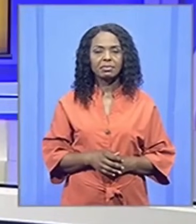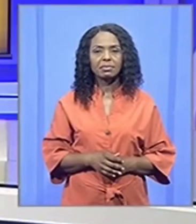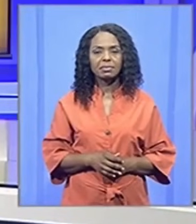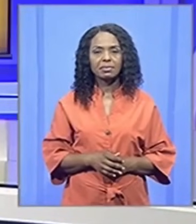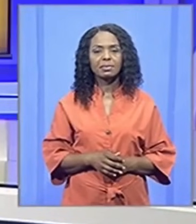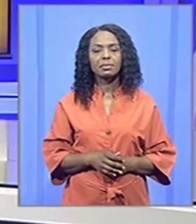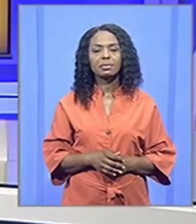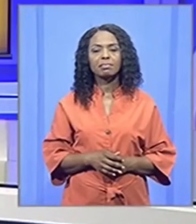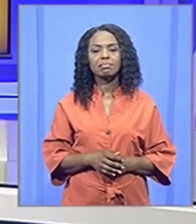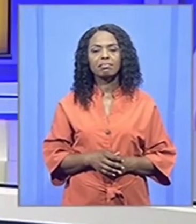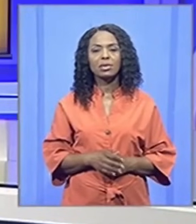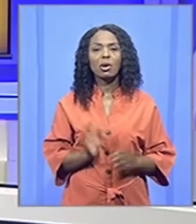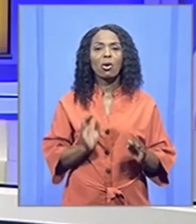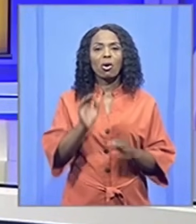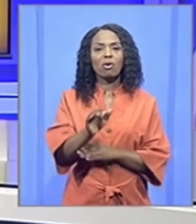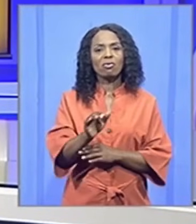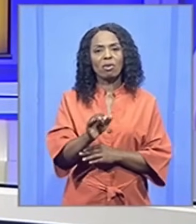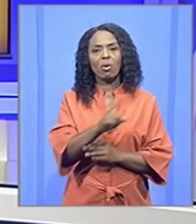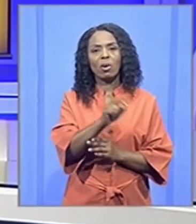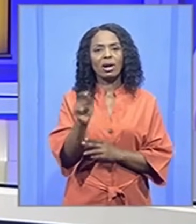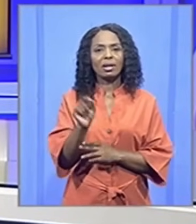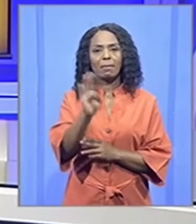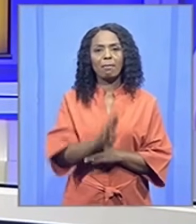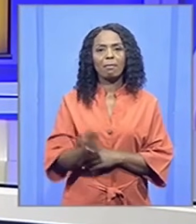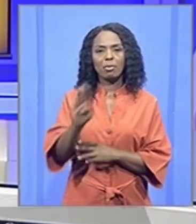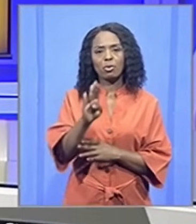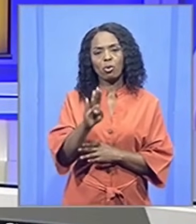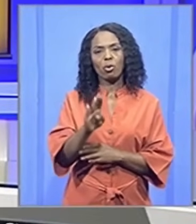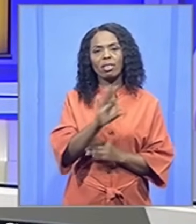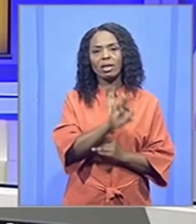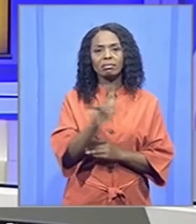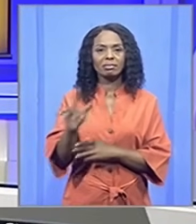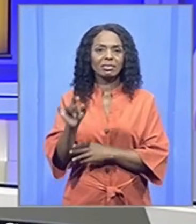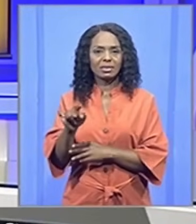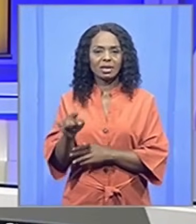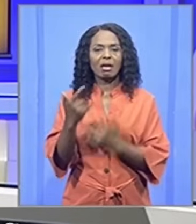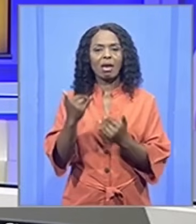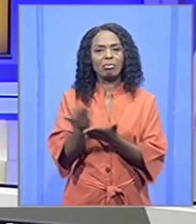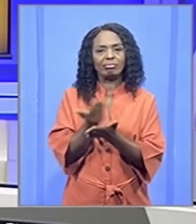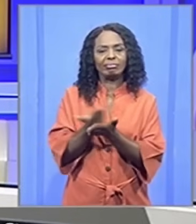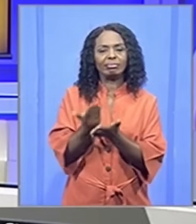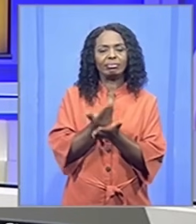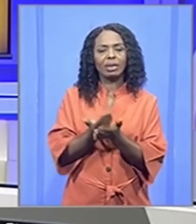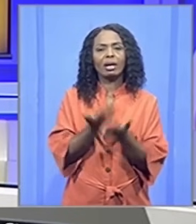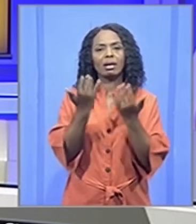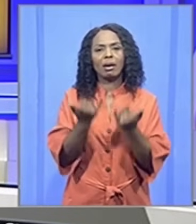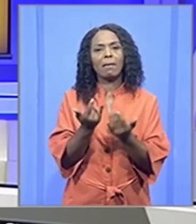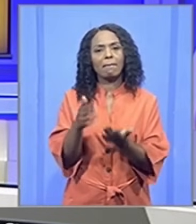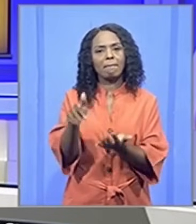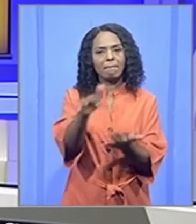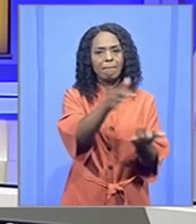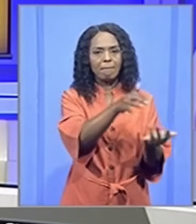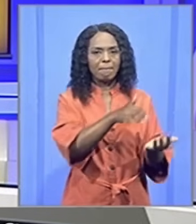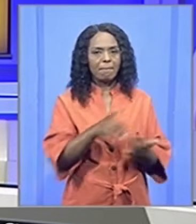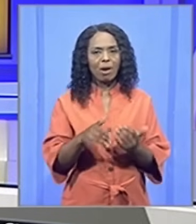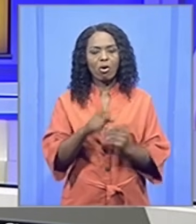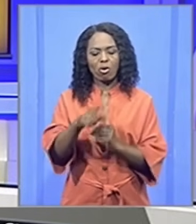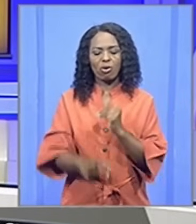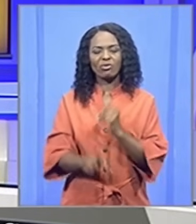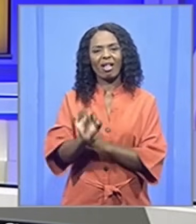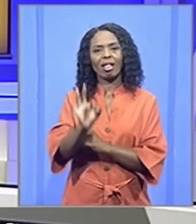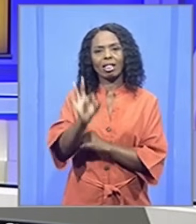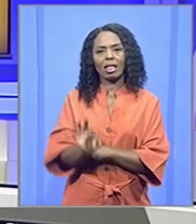Palomoka ya diranta tše dibilione tše 37 tša dipeeletšo e kgobokeditšwe nakong ya kopano ya boraro ya